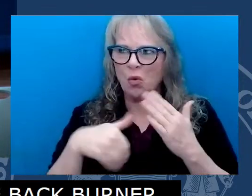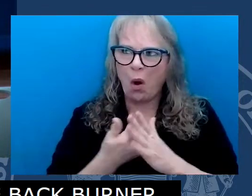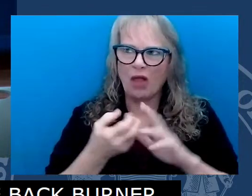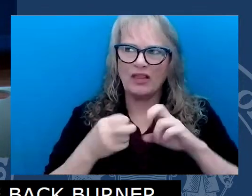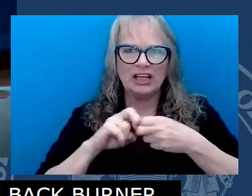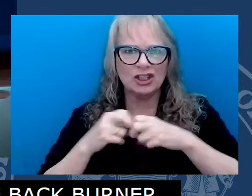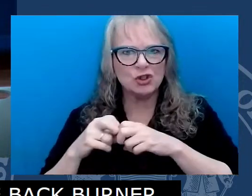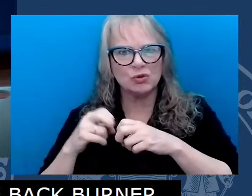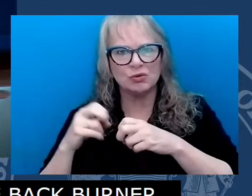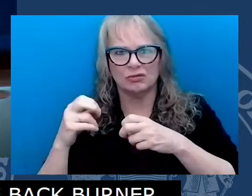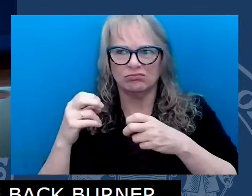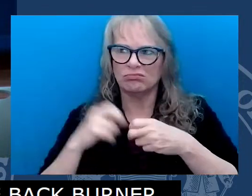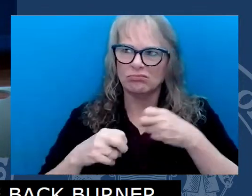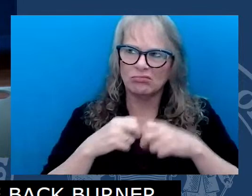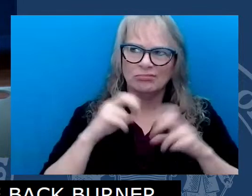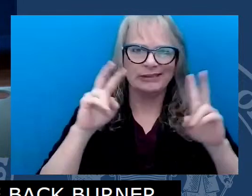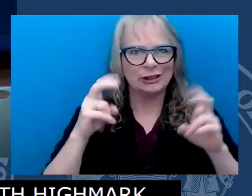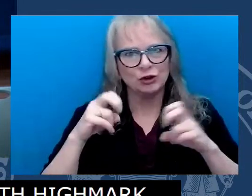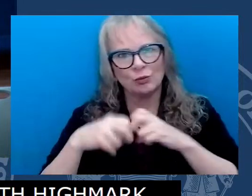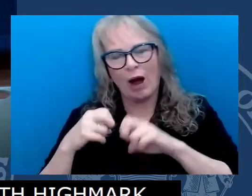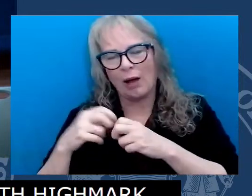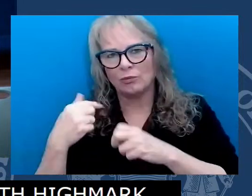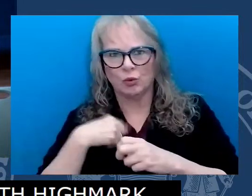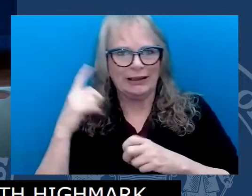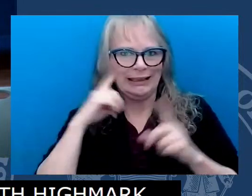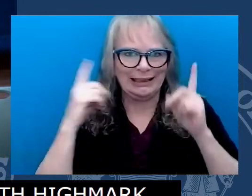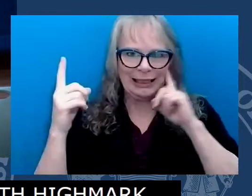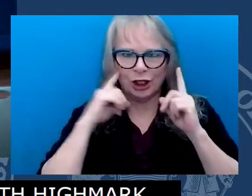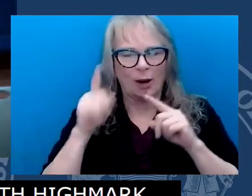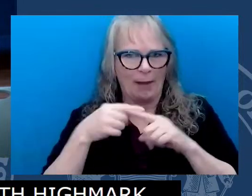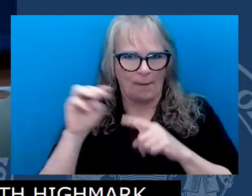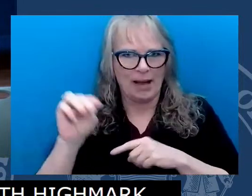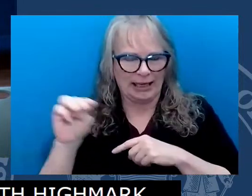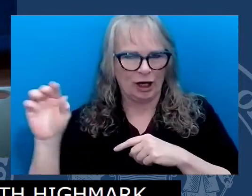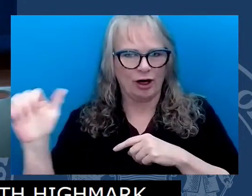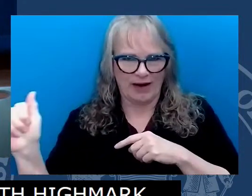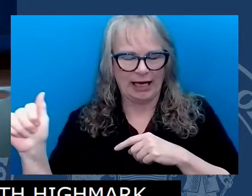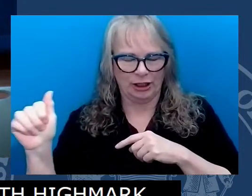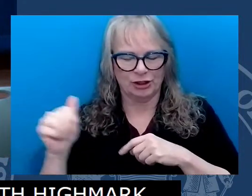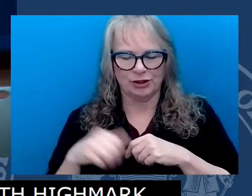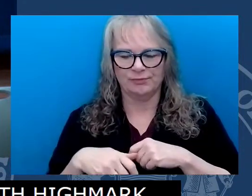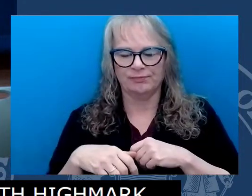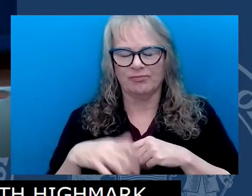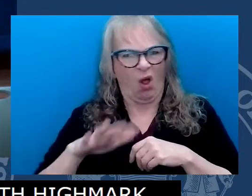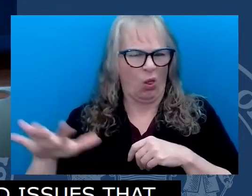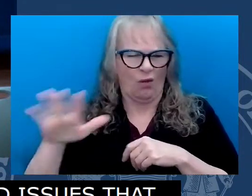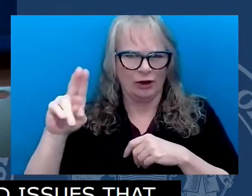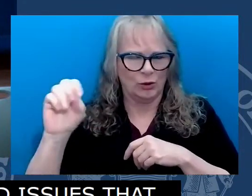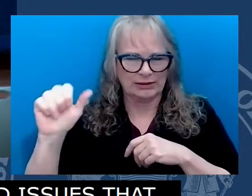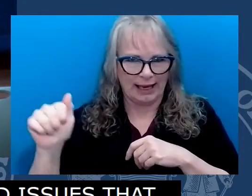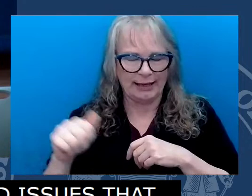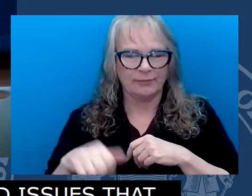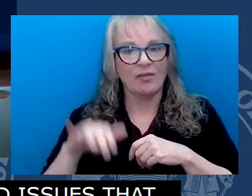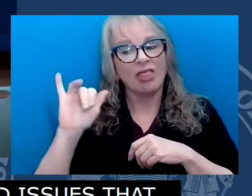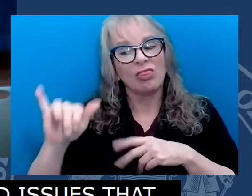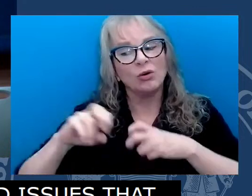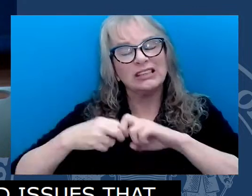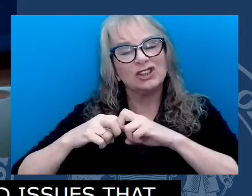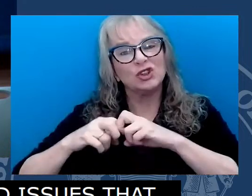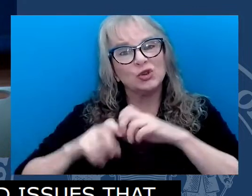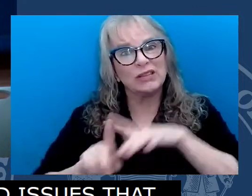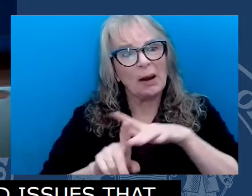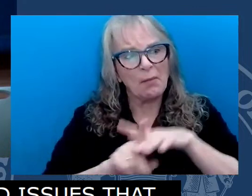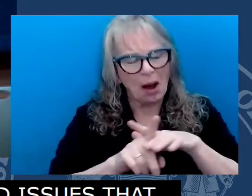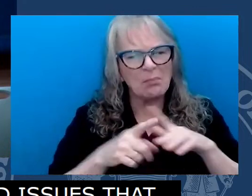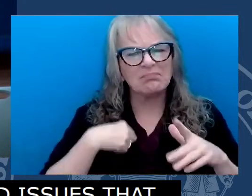Medicare Advantage across the country. When this issue came up, I started calling my colleagues, governors in other states,